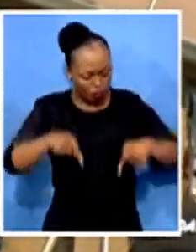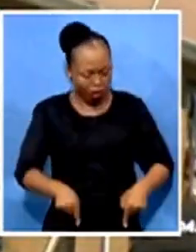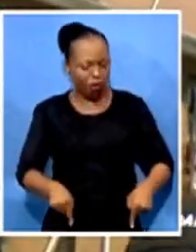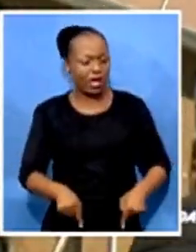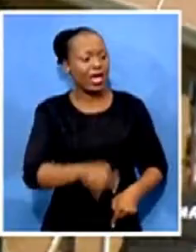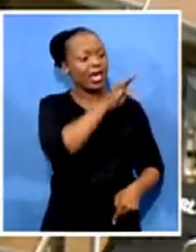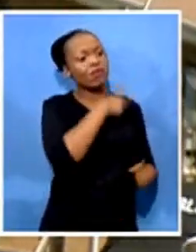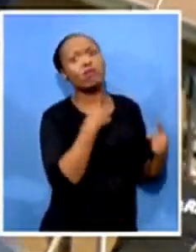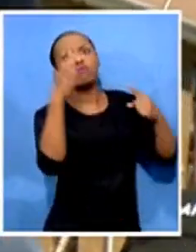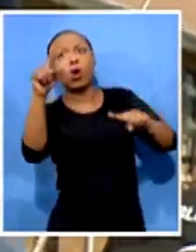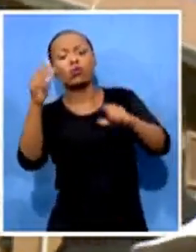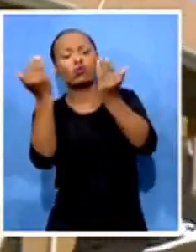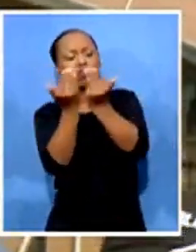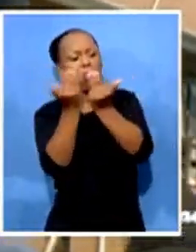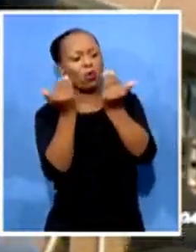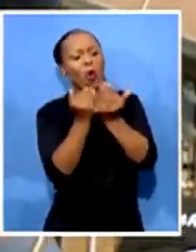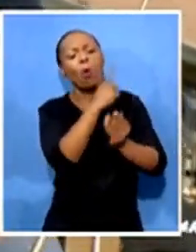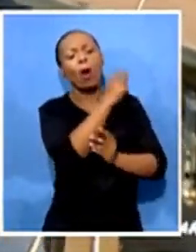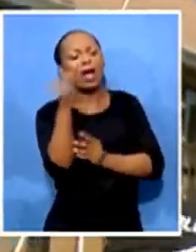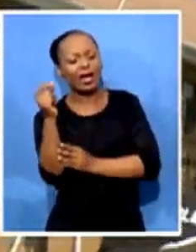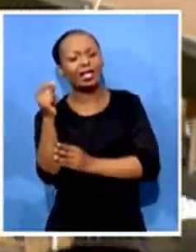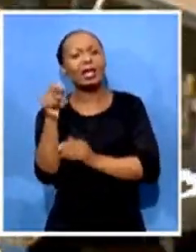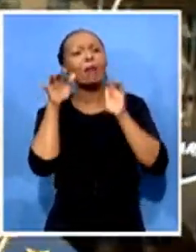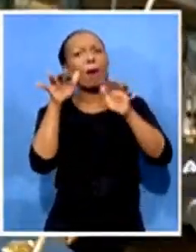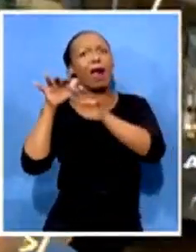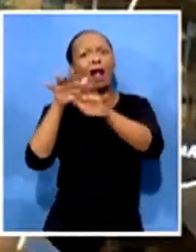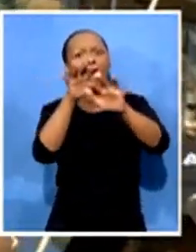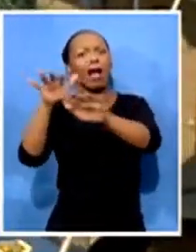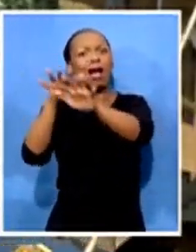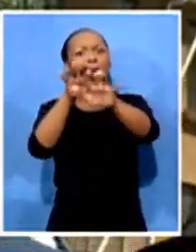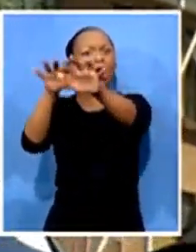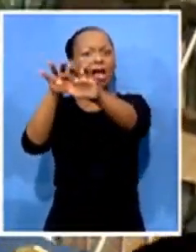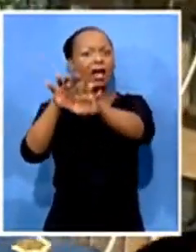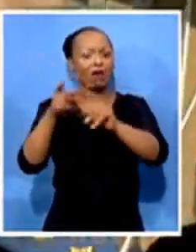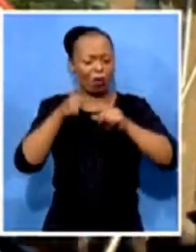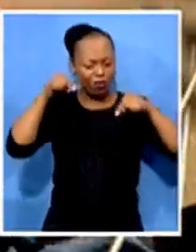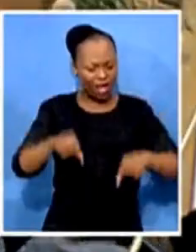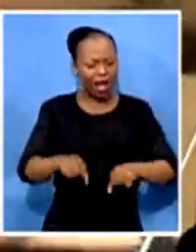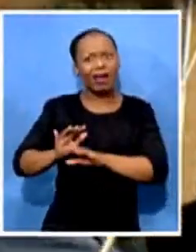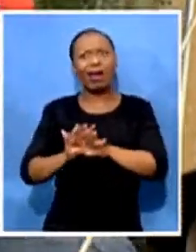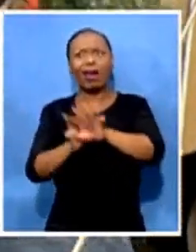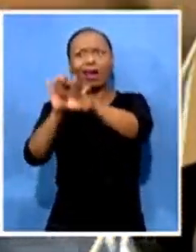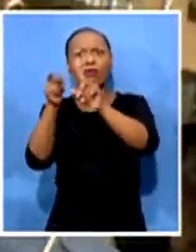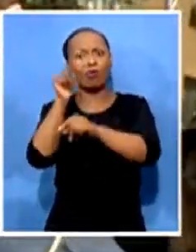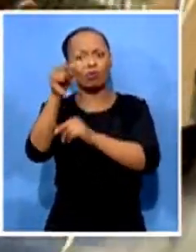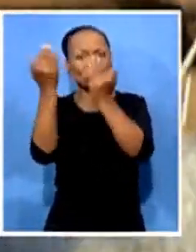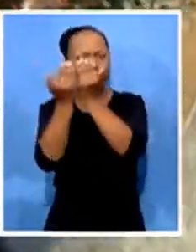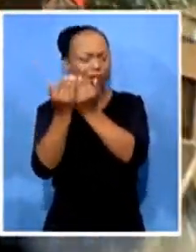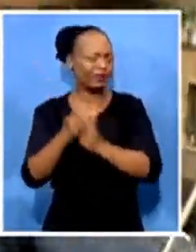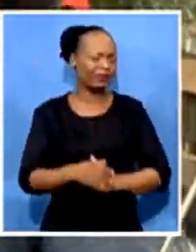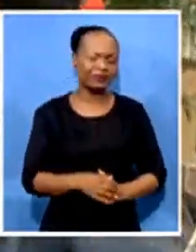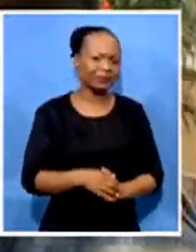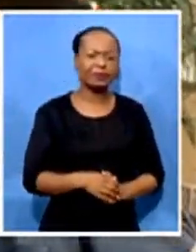as agreed upon will march from here to the school. But you agreed, that's why your guys, there is them who even showed us where